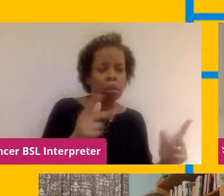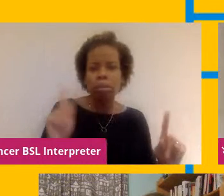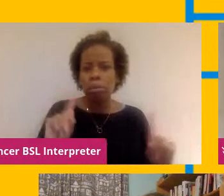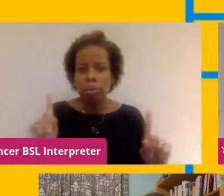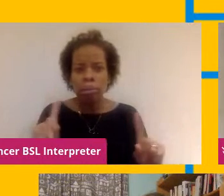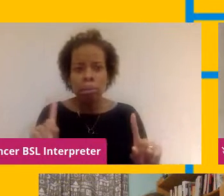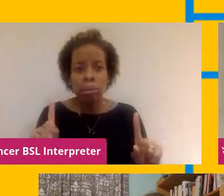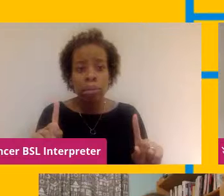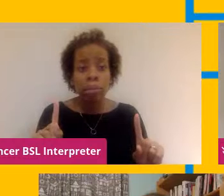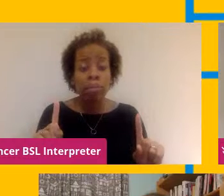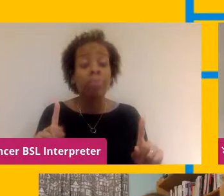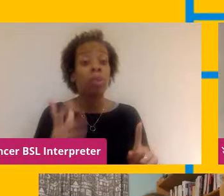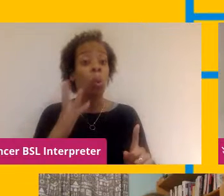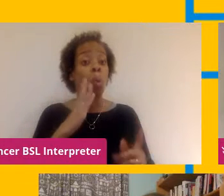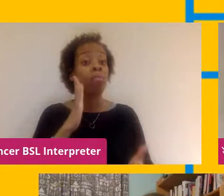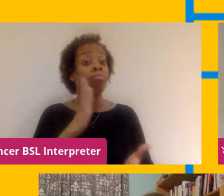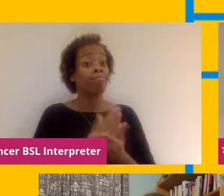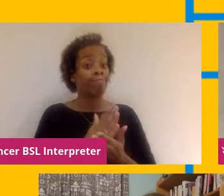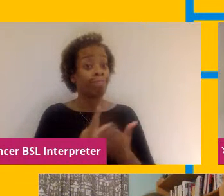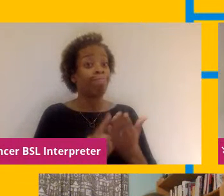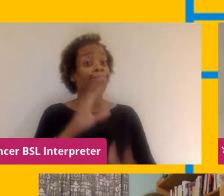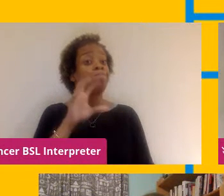when there is an actual case on site.